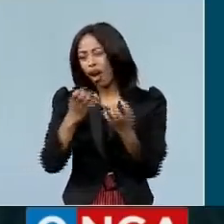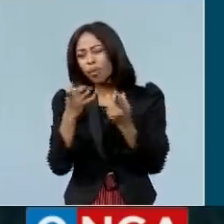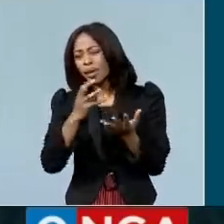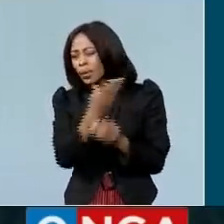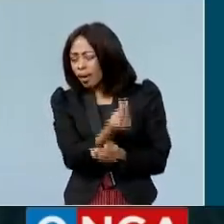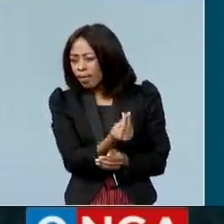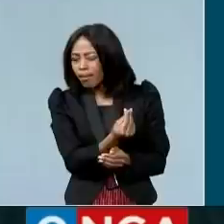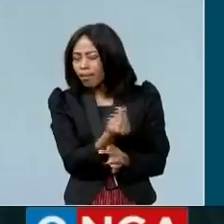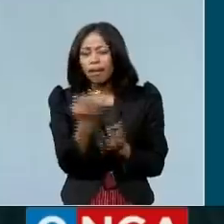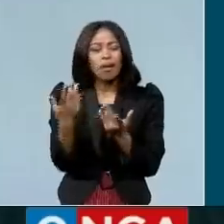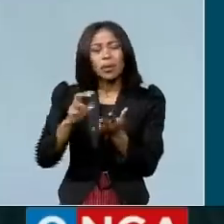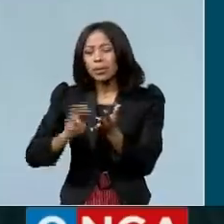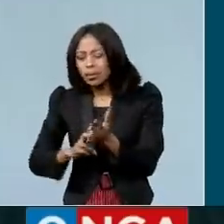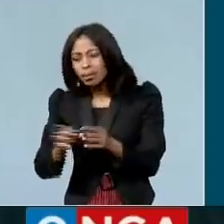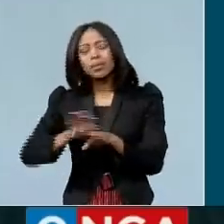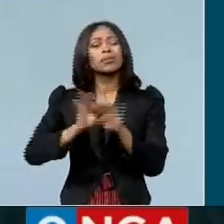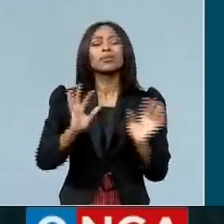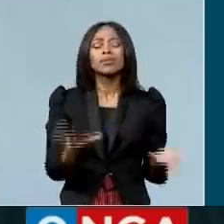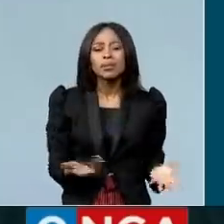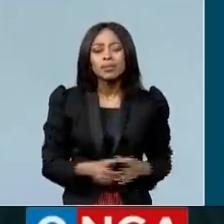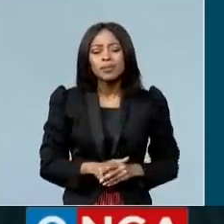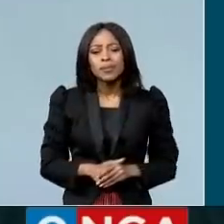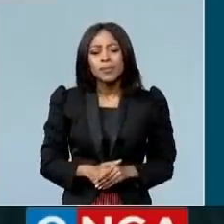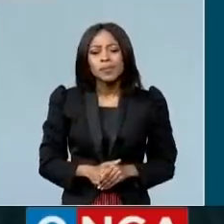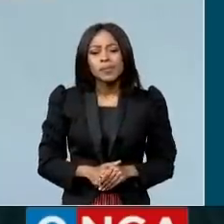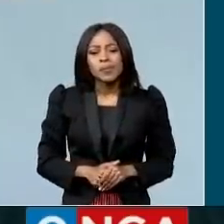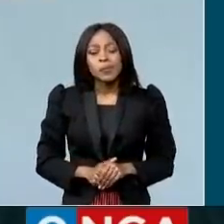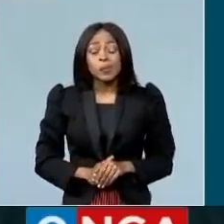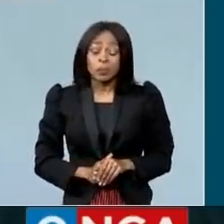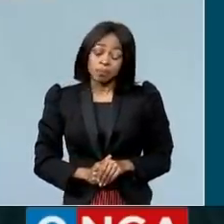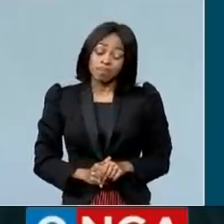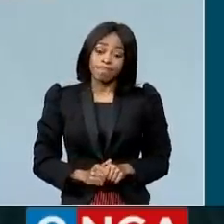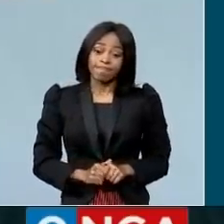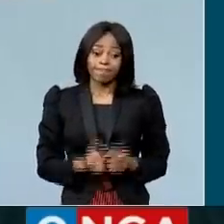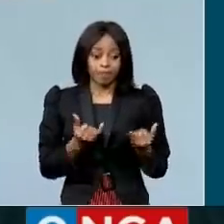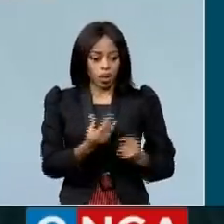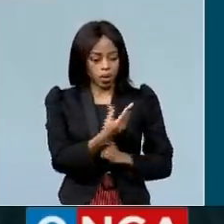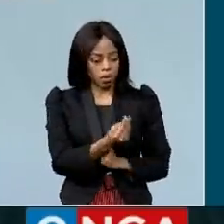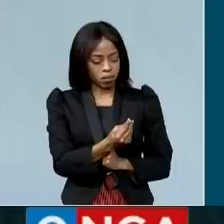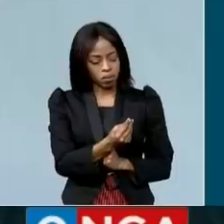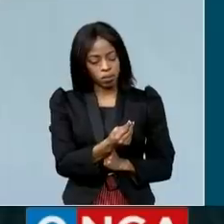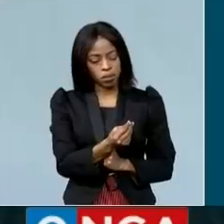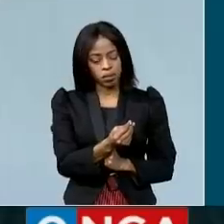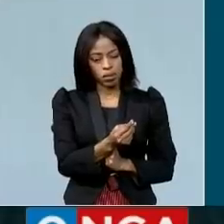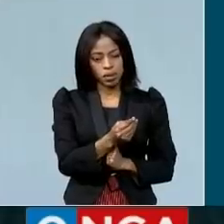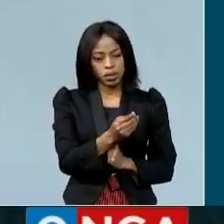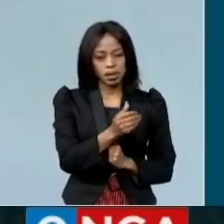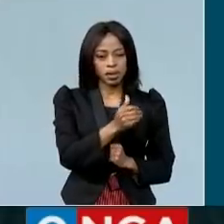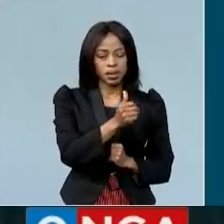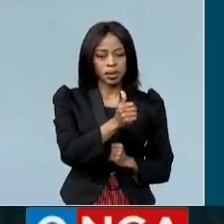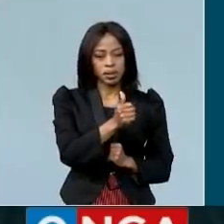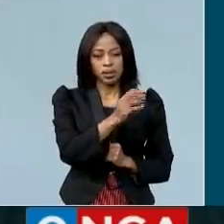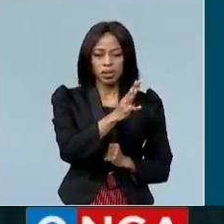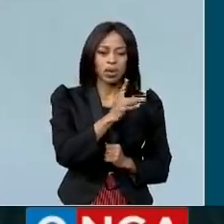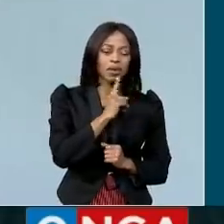have? How do we plan for this? So at the moment, we believe we have about between 3,000 and 4,000 ICU